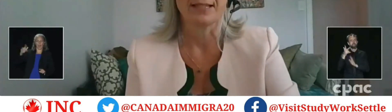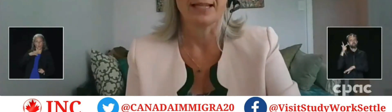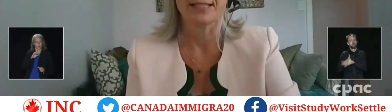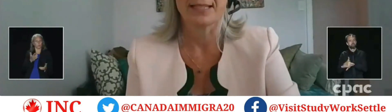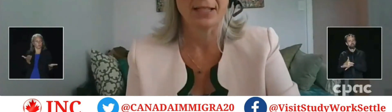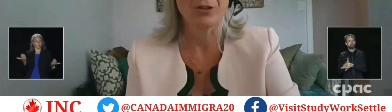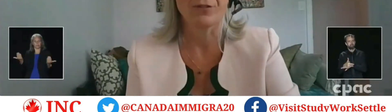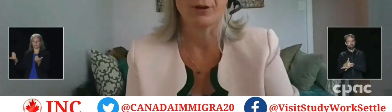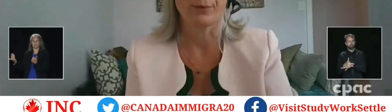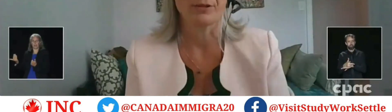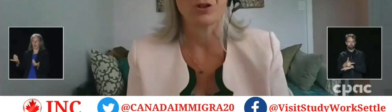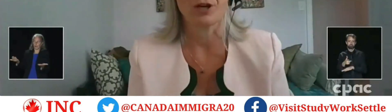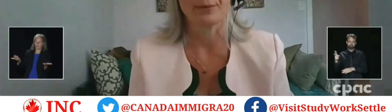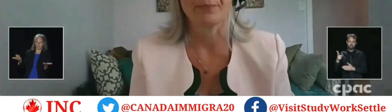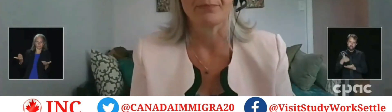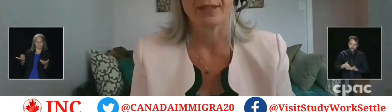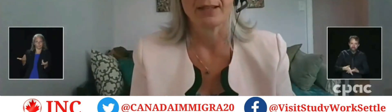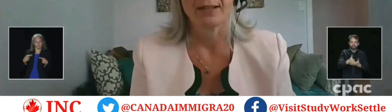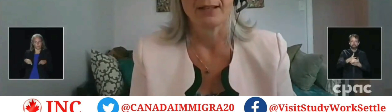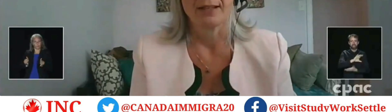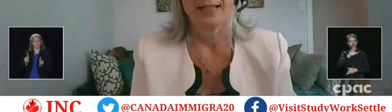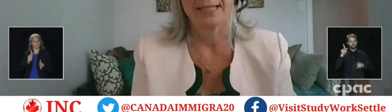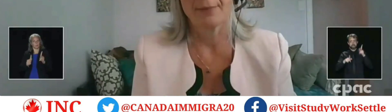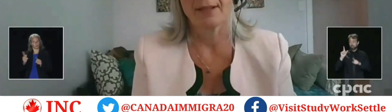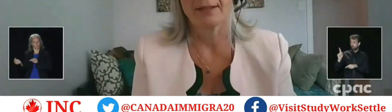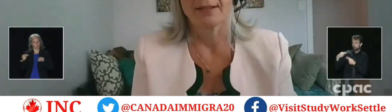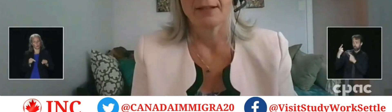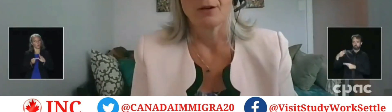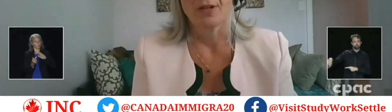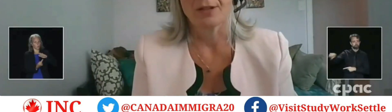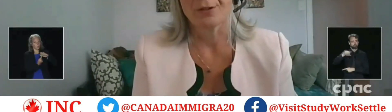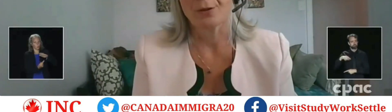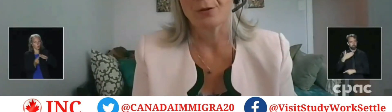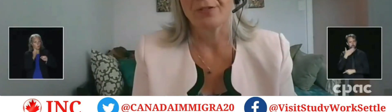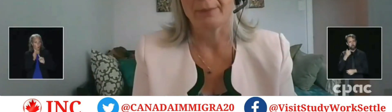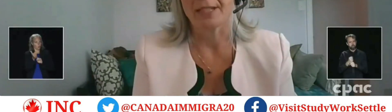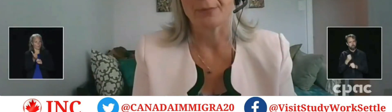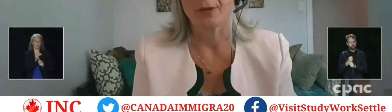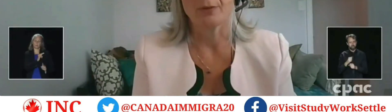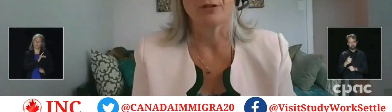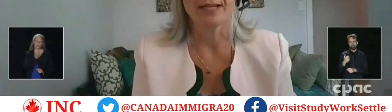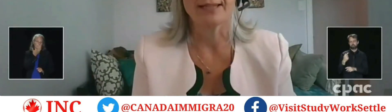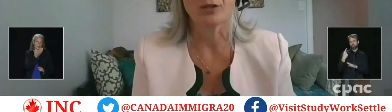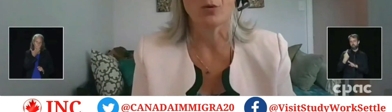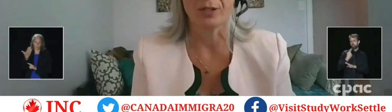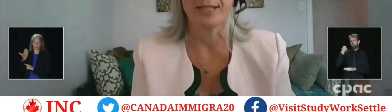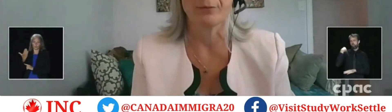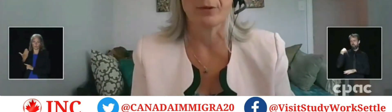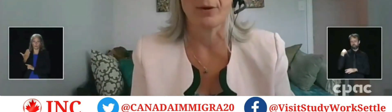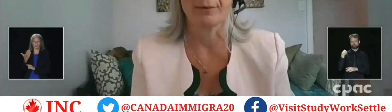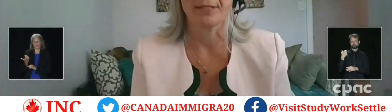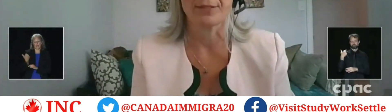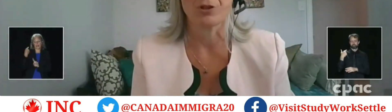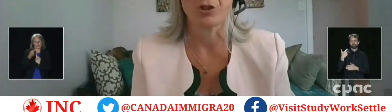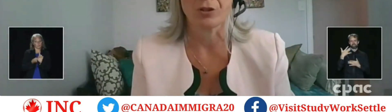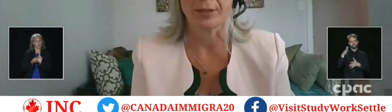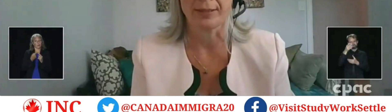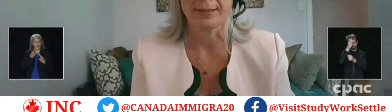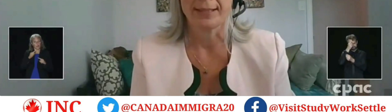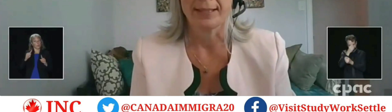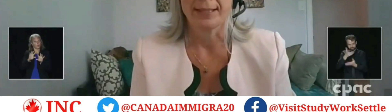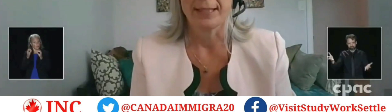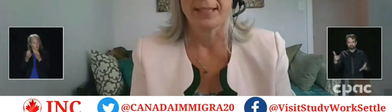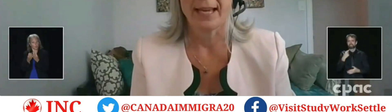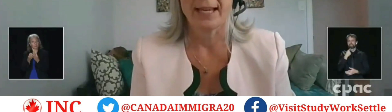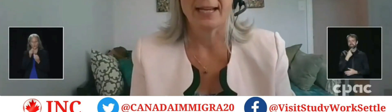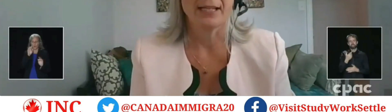Canadians and did such a phenomenal job. Last month, we also told families we would look at the quarantine requirements for